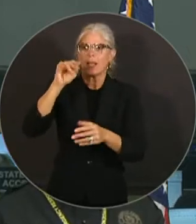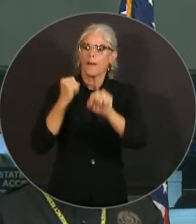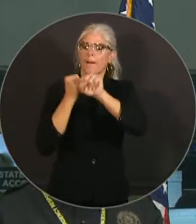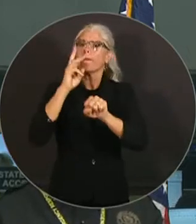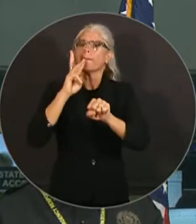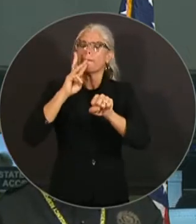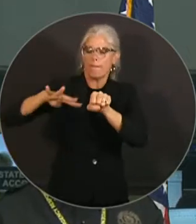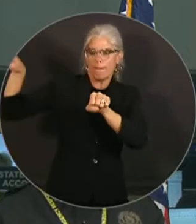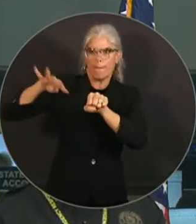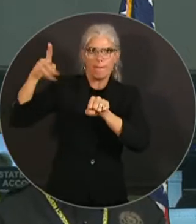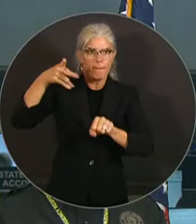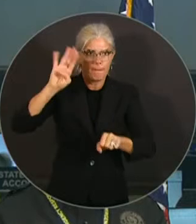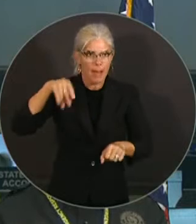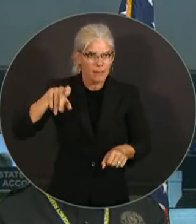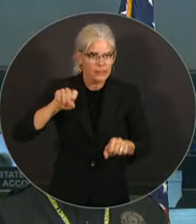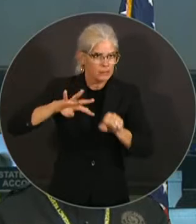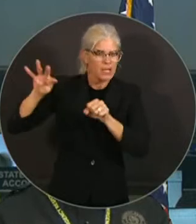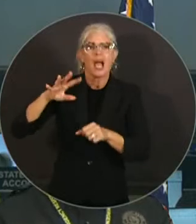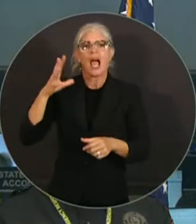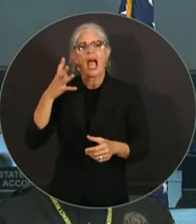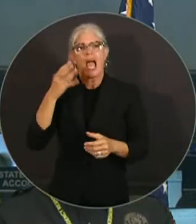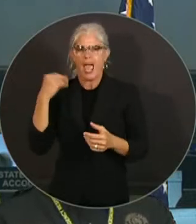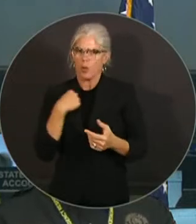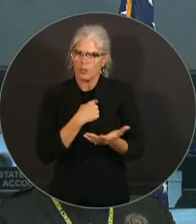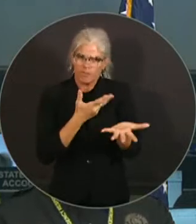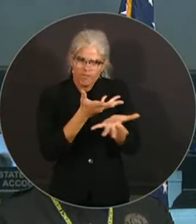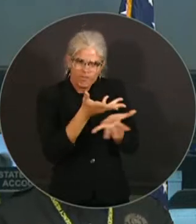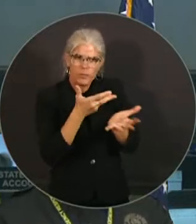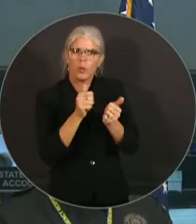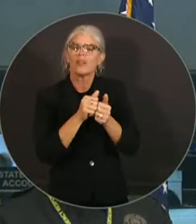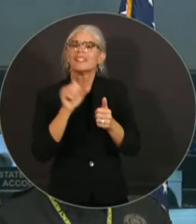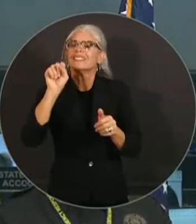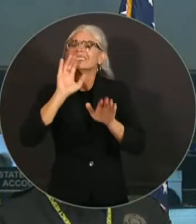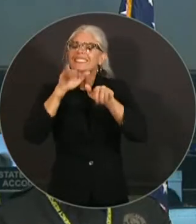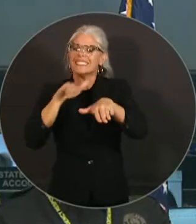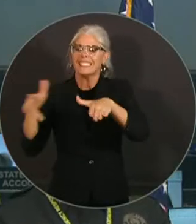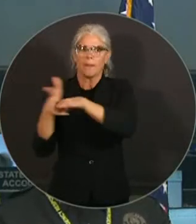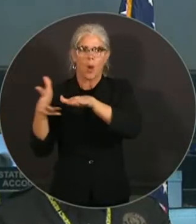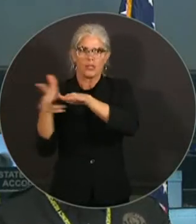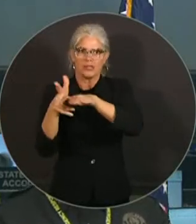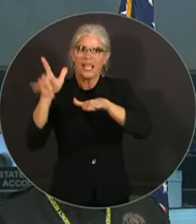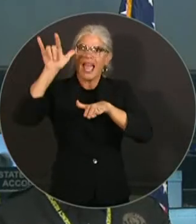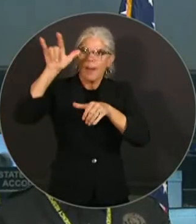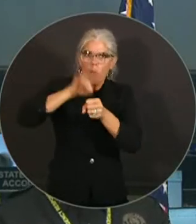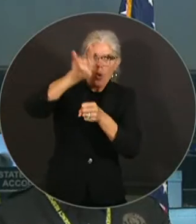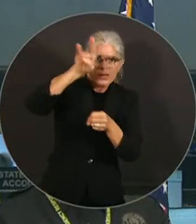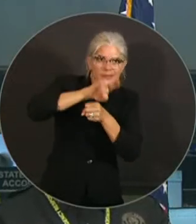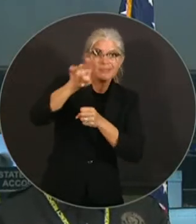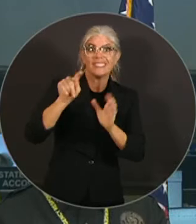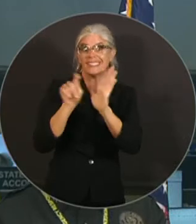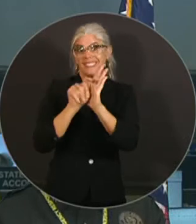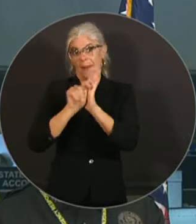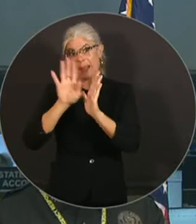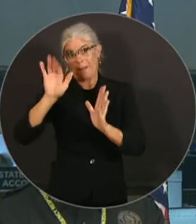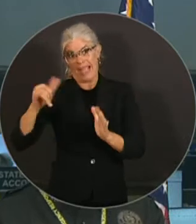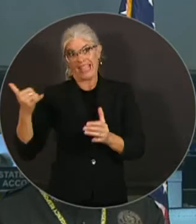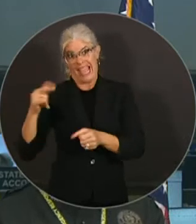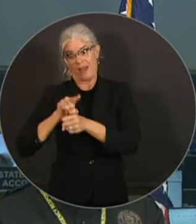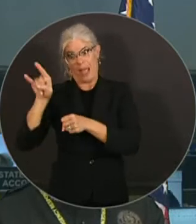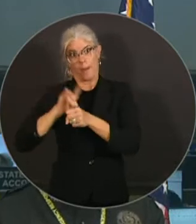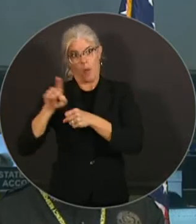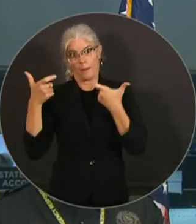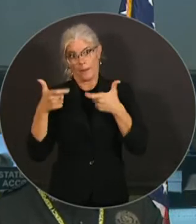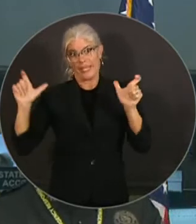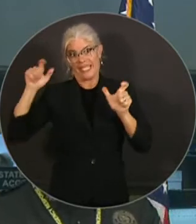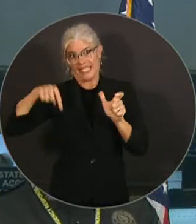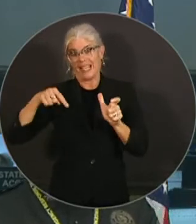close coordination with our seaports and airports, specifically with Port Tampa Bay, which is a very important port with regards to fuel.